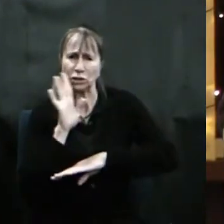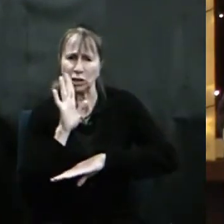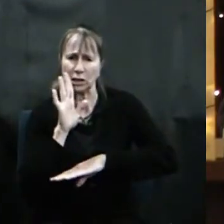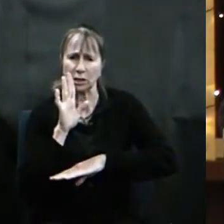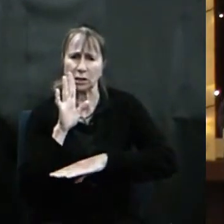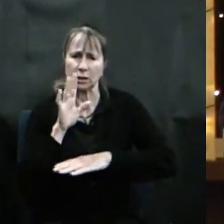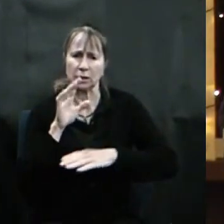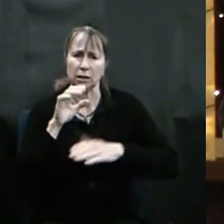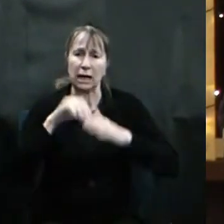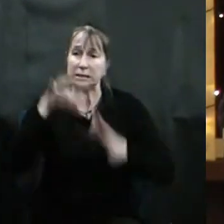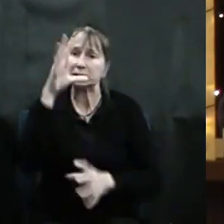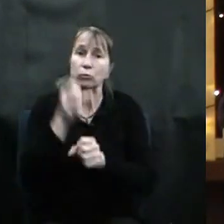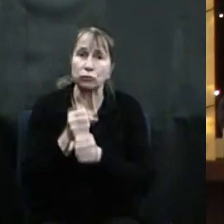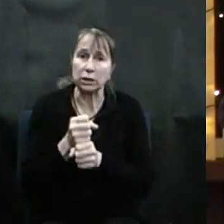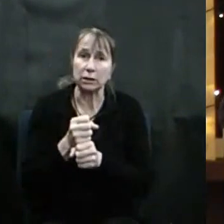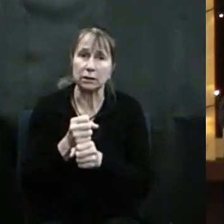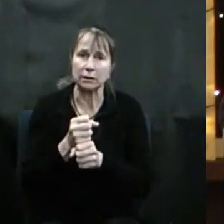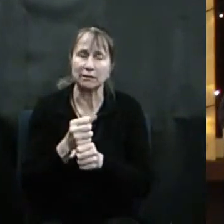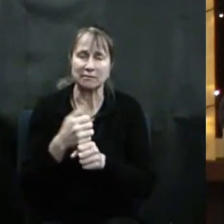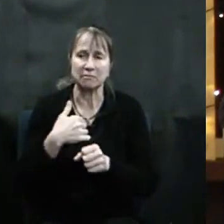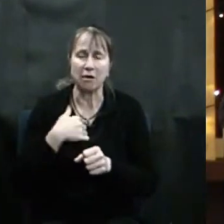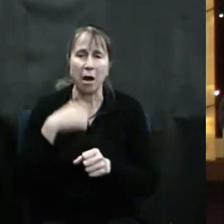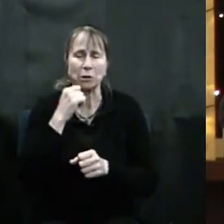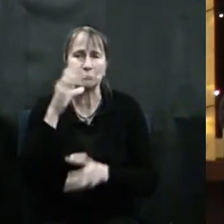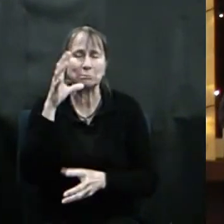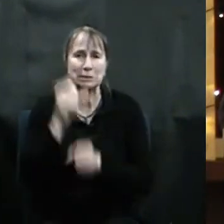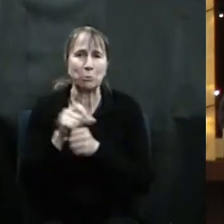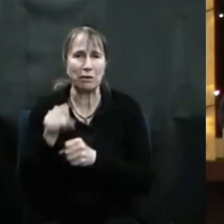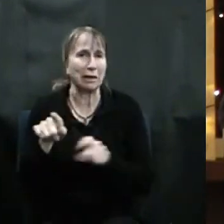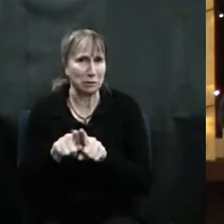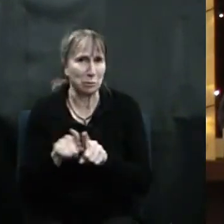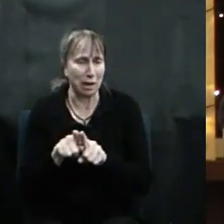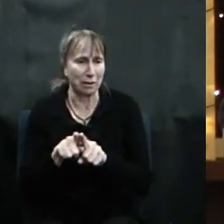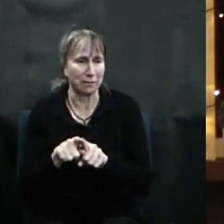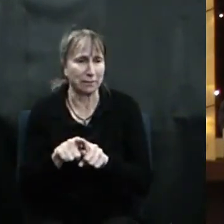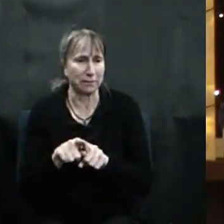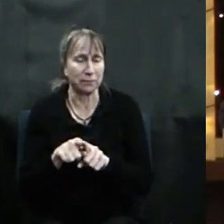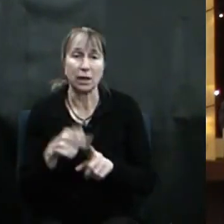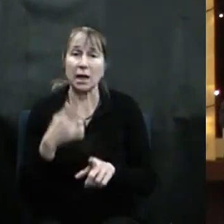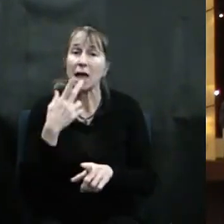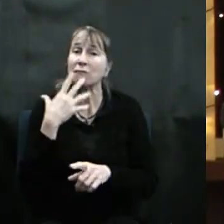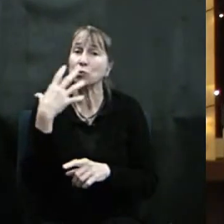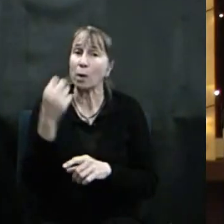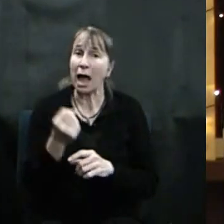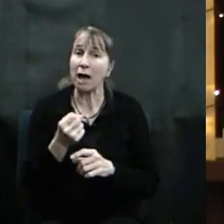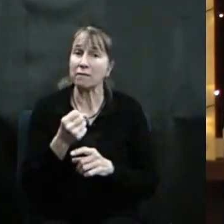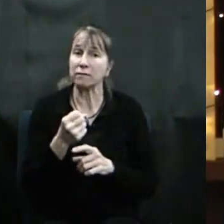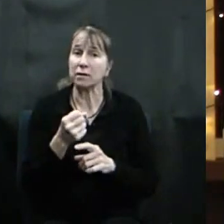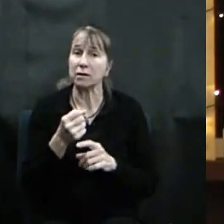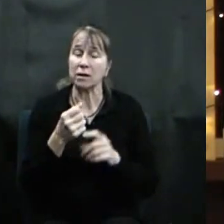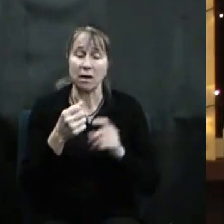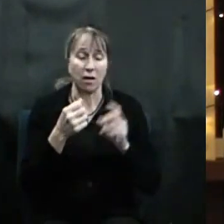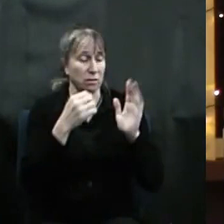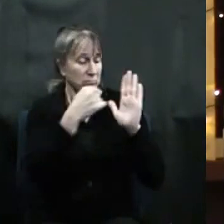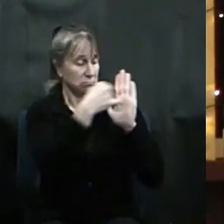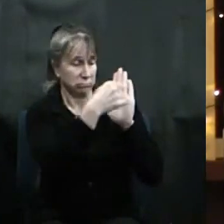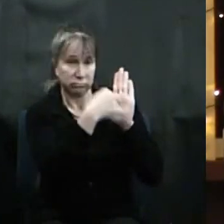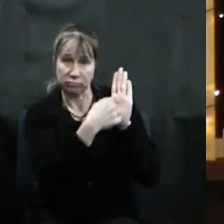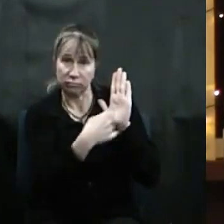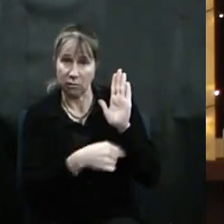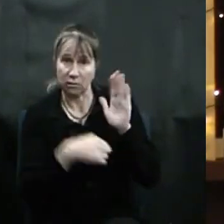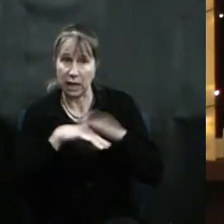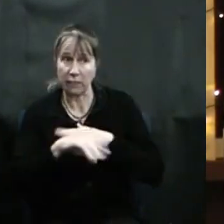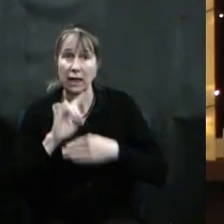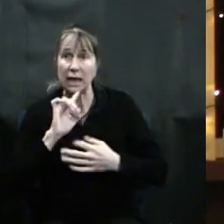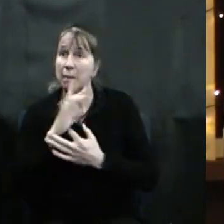the summary. If you have the outline sent in the church email, it's a little bit more extensive, but what I'm going to